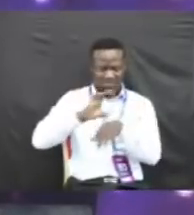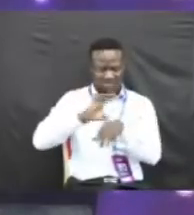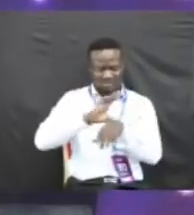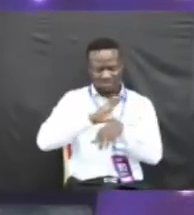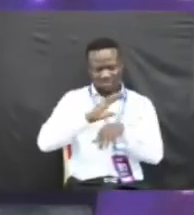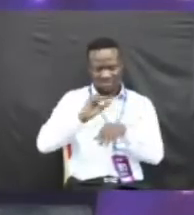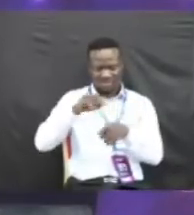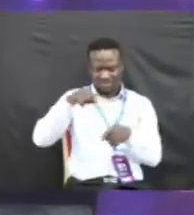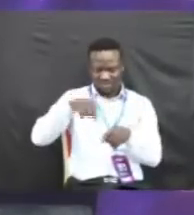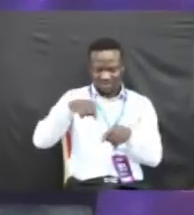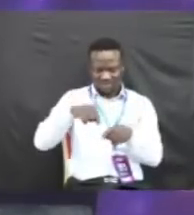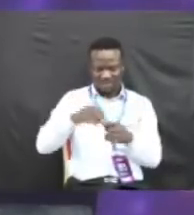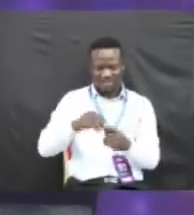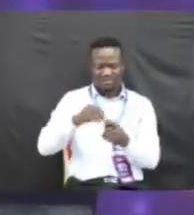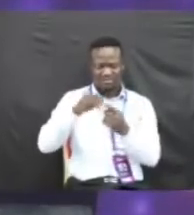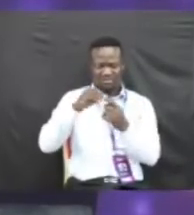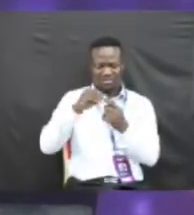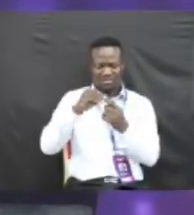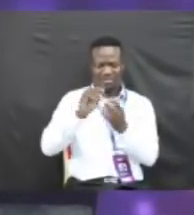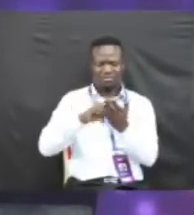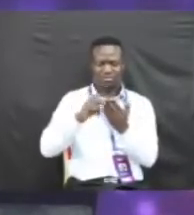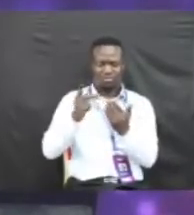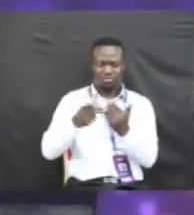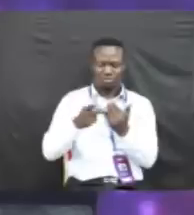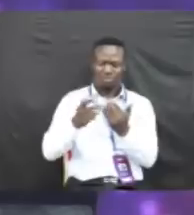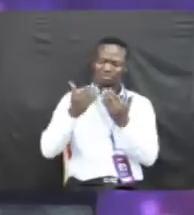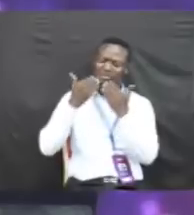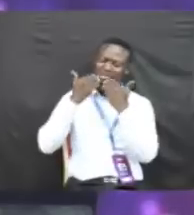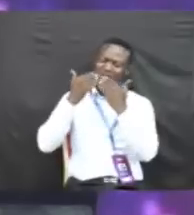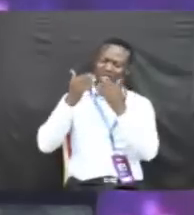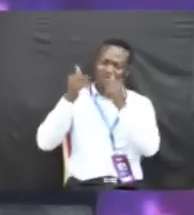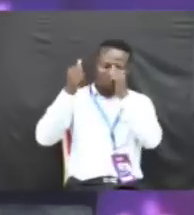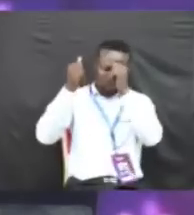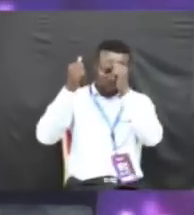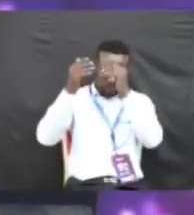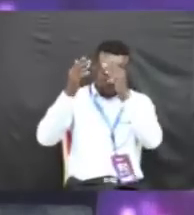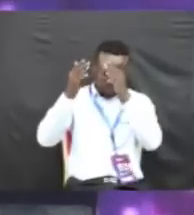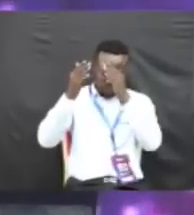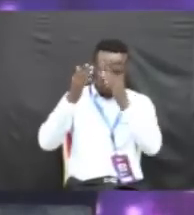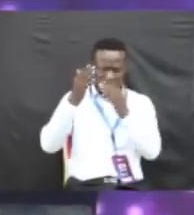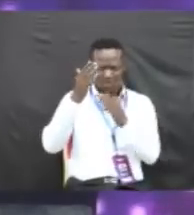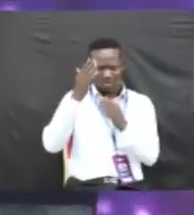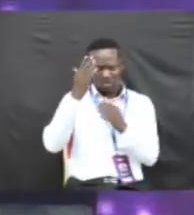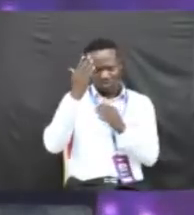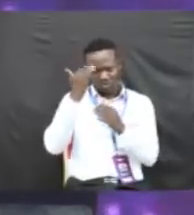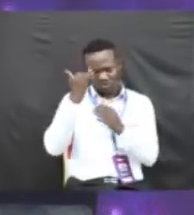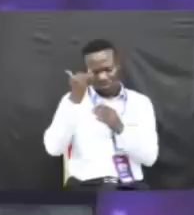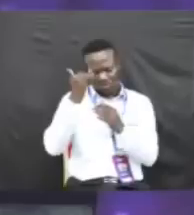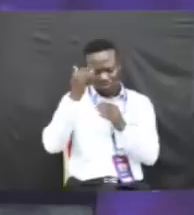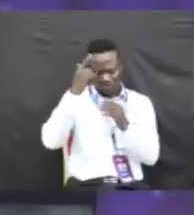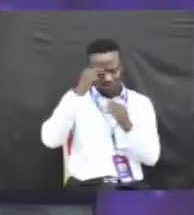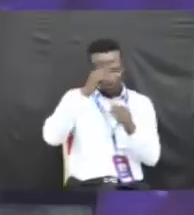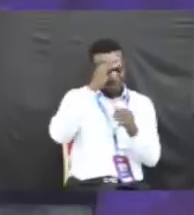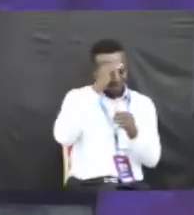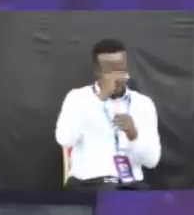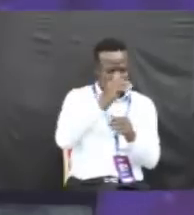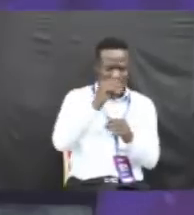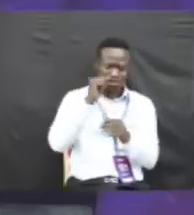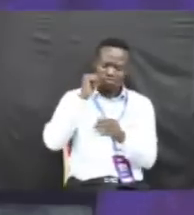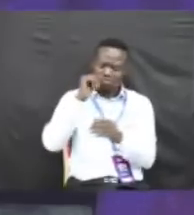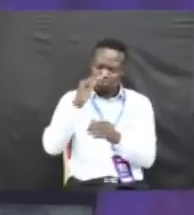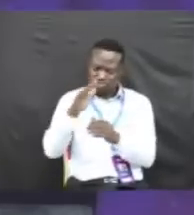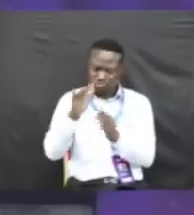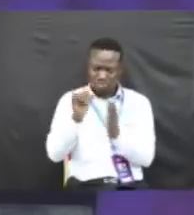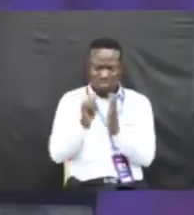this special session as well. Father, we want to thank you even for men and women that you